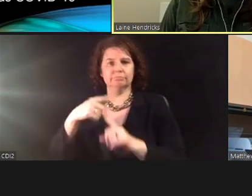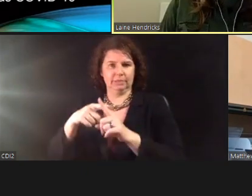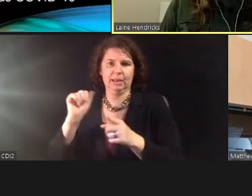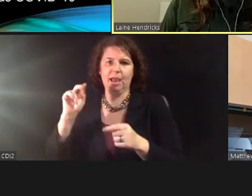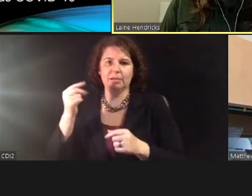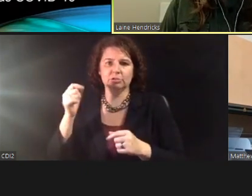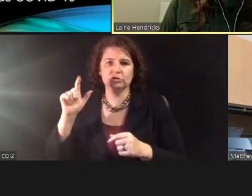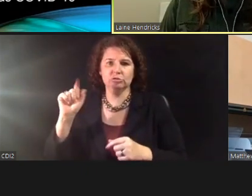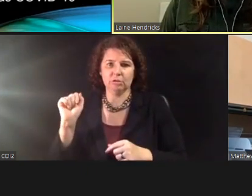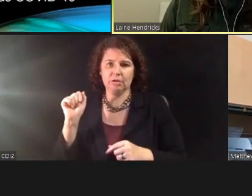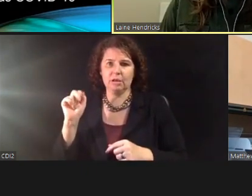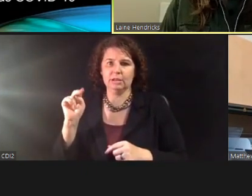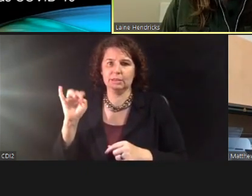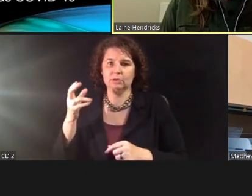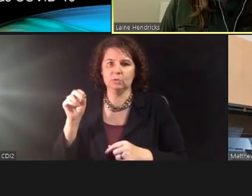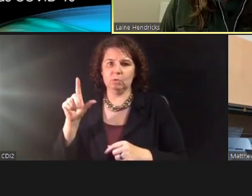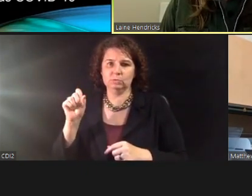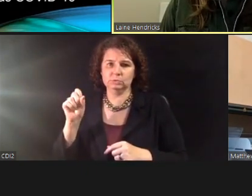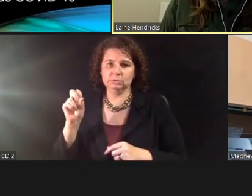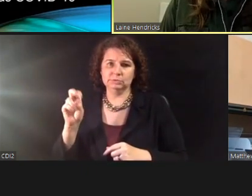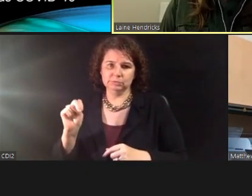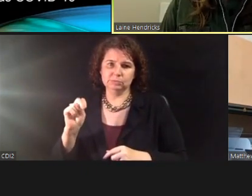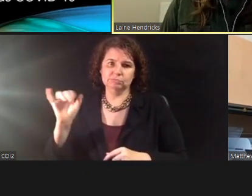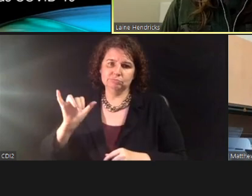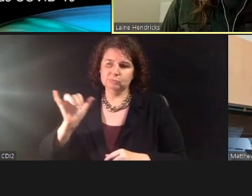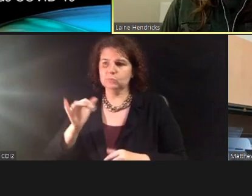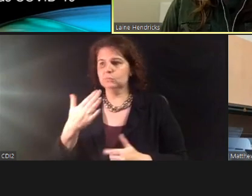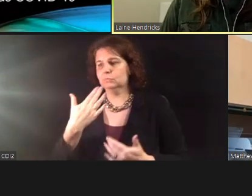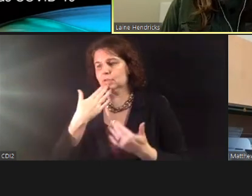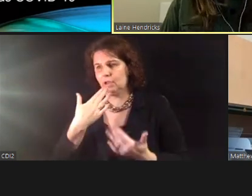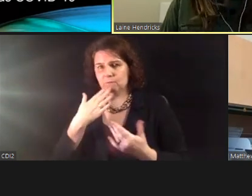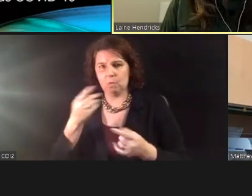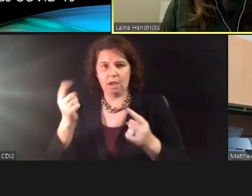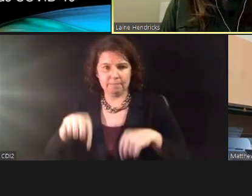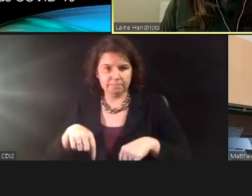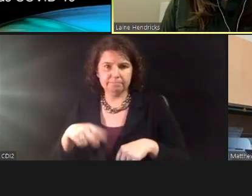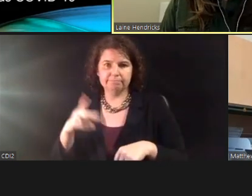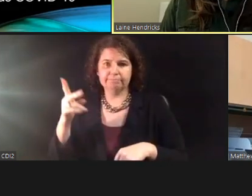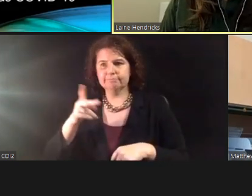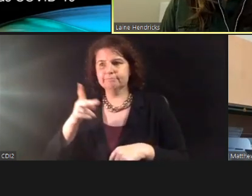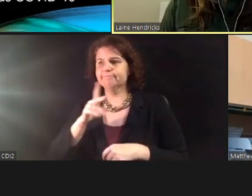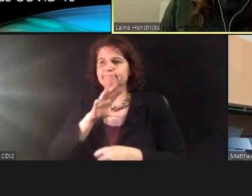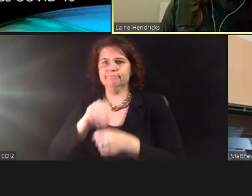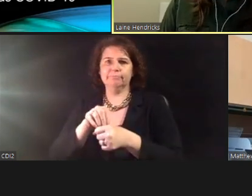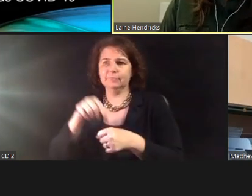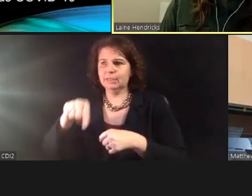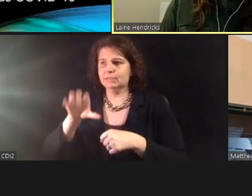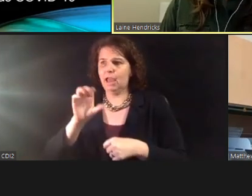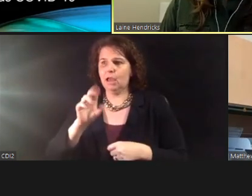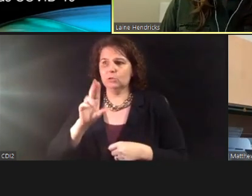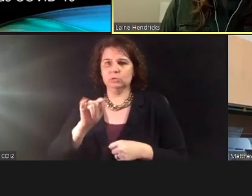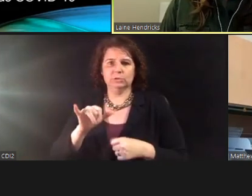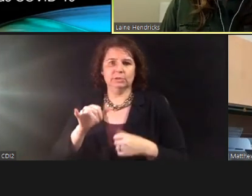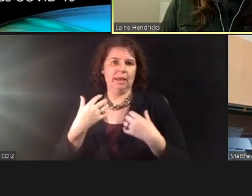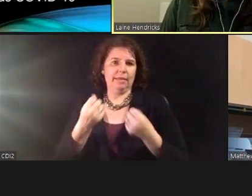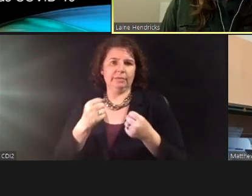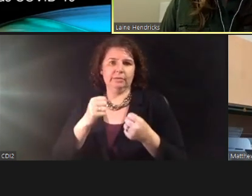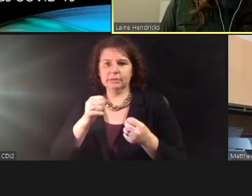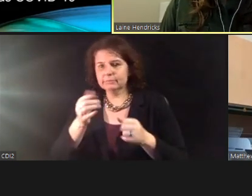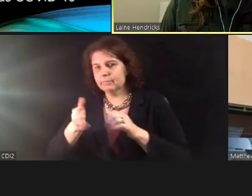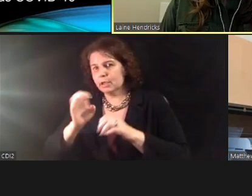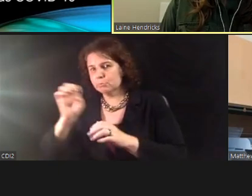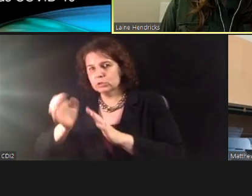Emergency Operations Center. It was a pleasure to have you back and to help answer questions that we received from our